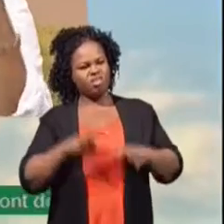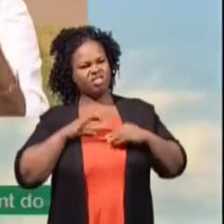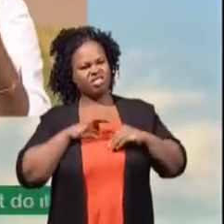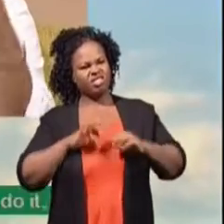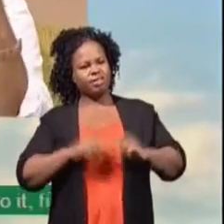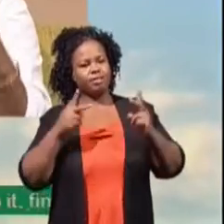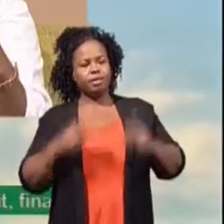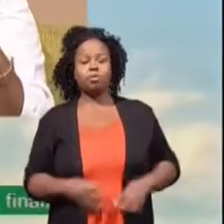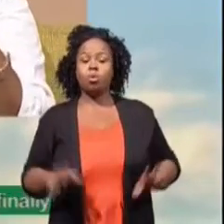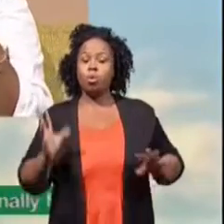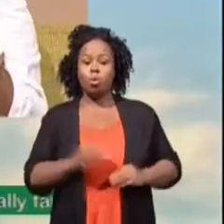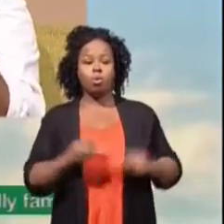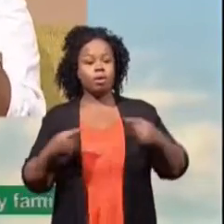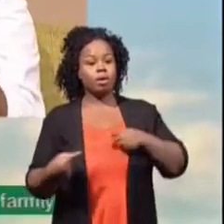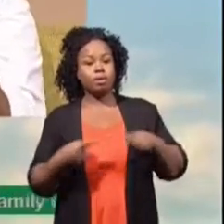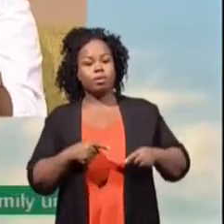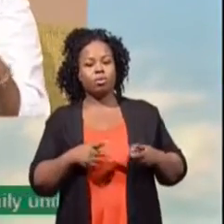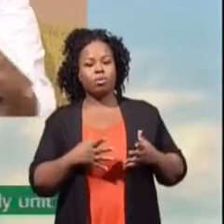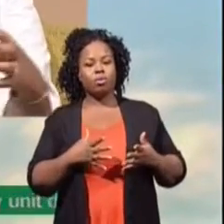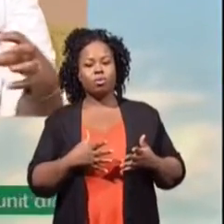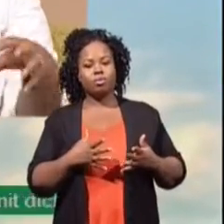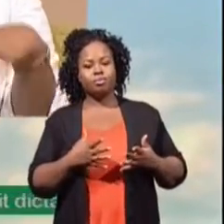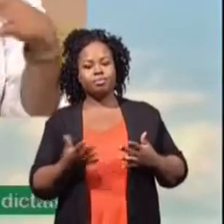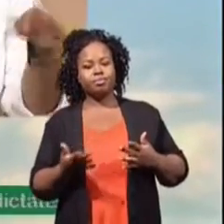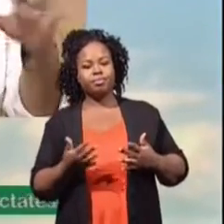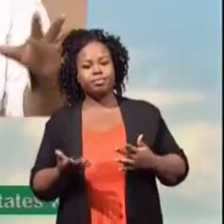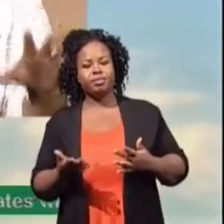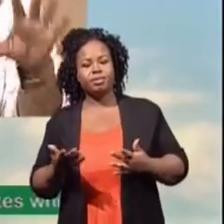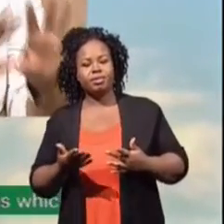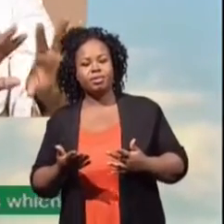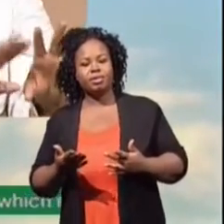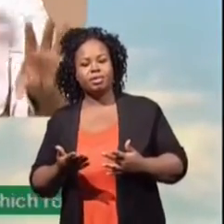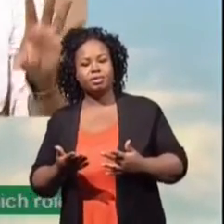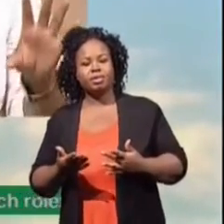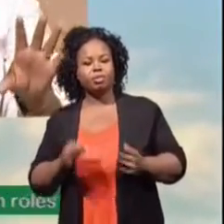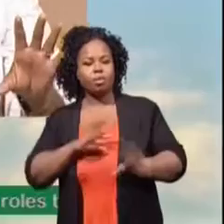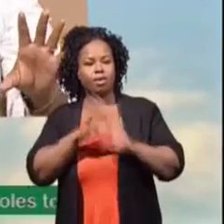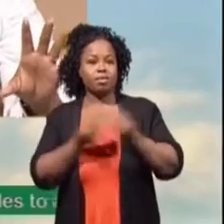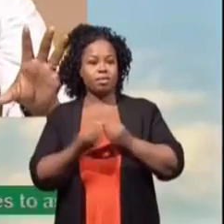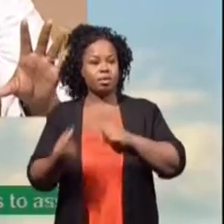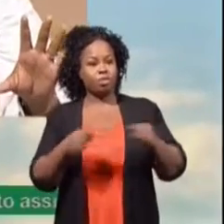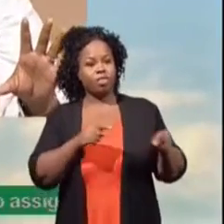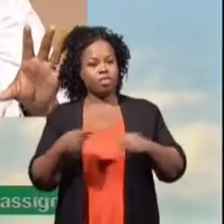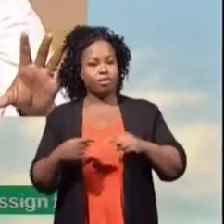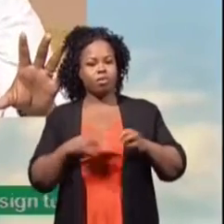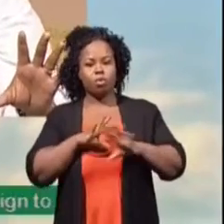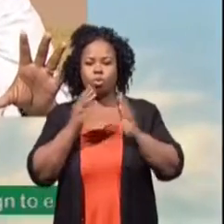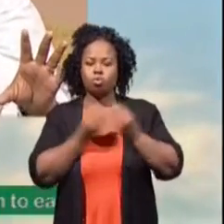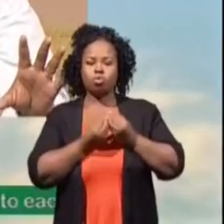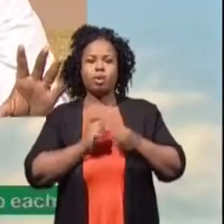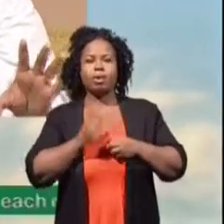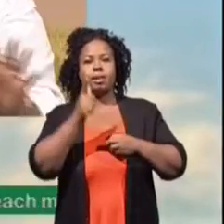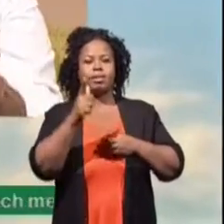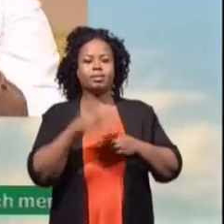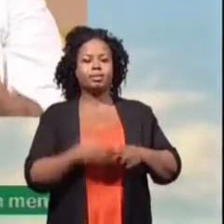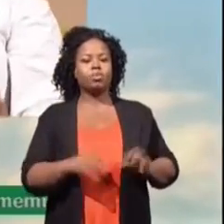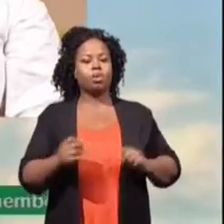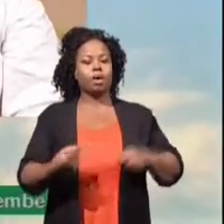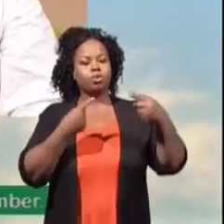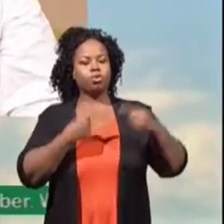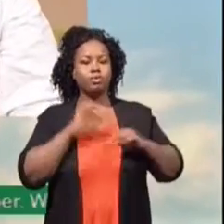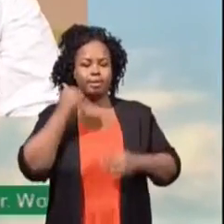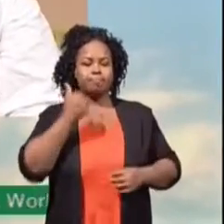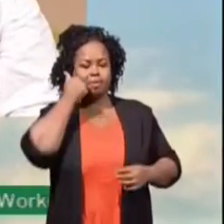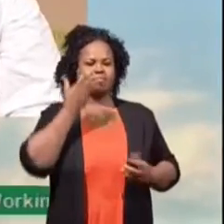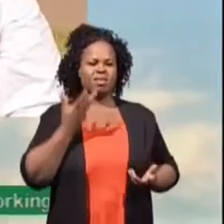you understand and every argument needs to I mean every agreement argument has to escalate to an argument, and